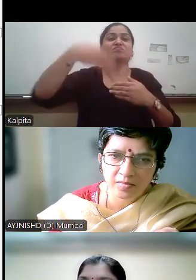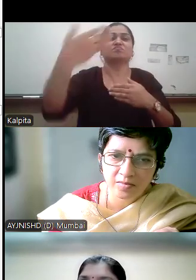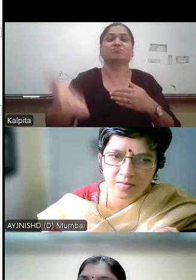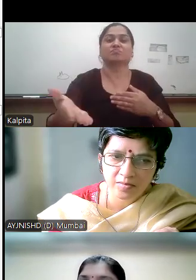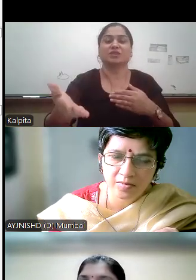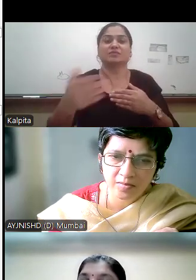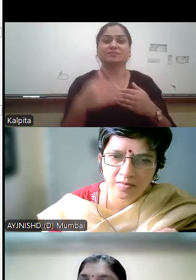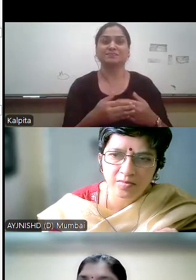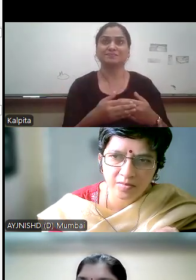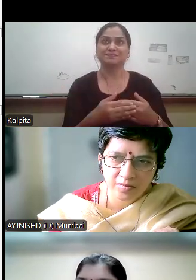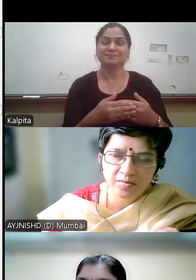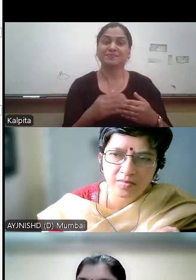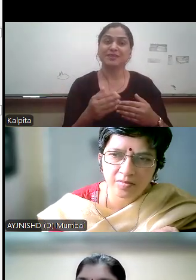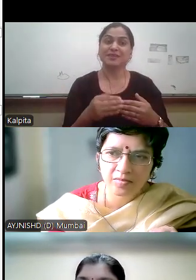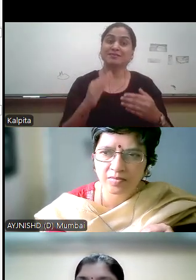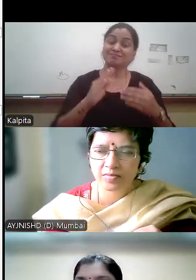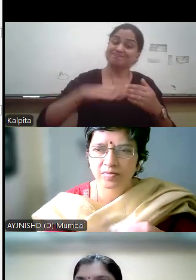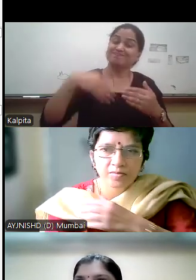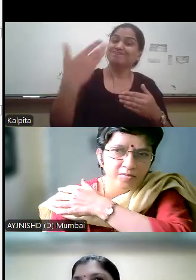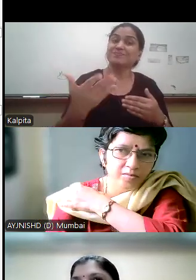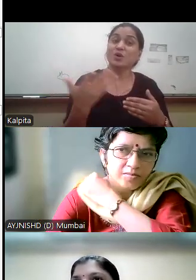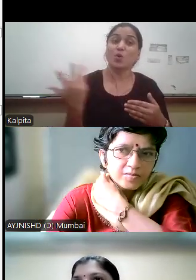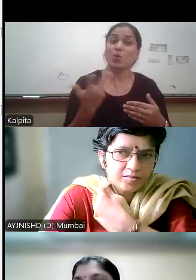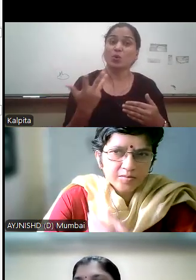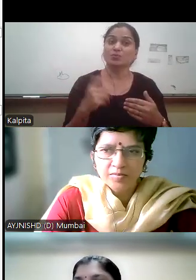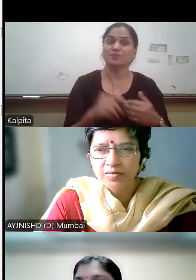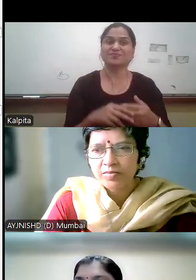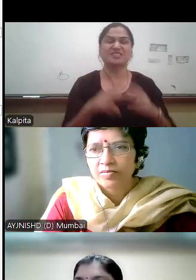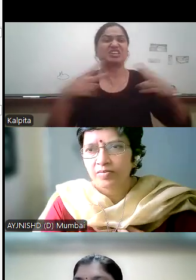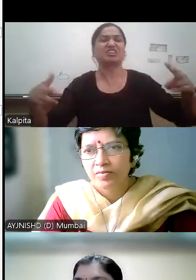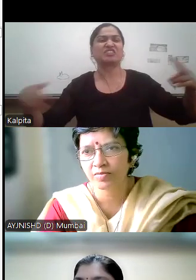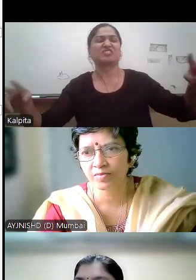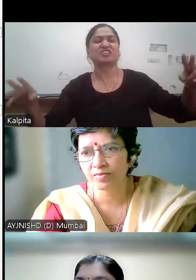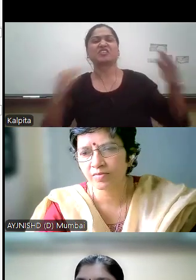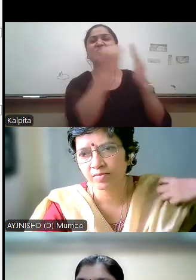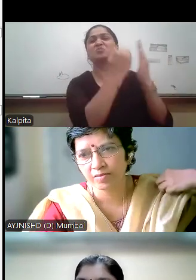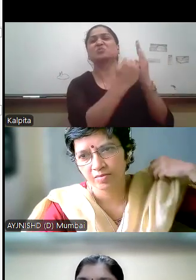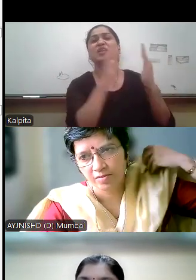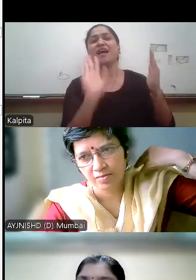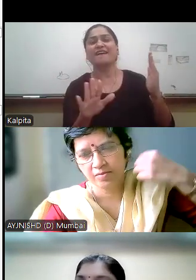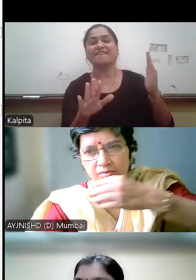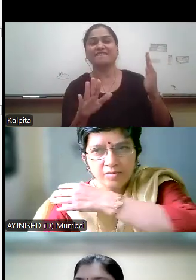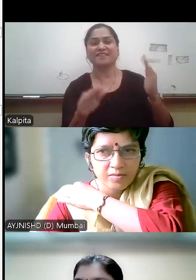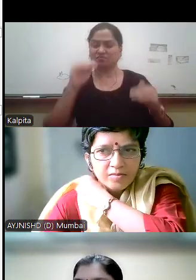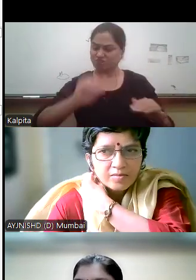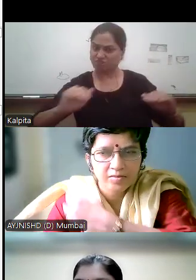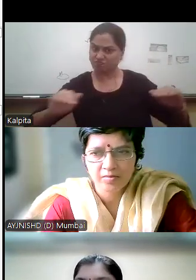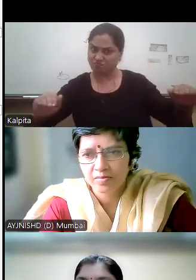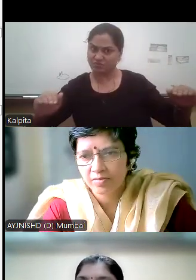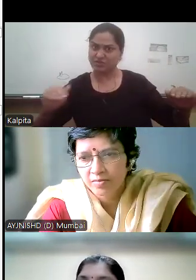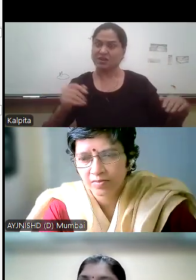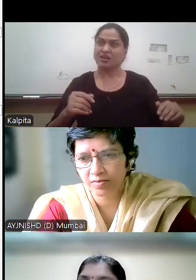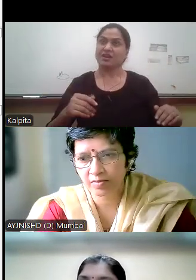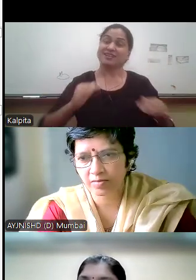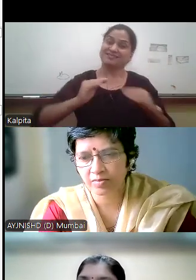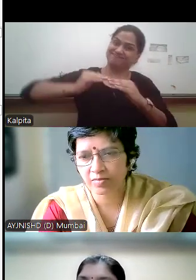later age. What are the pre-vocational skills? Because the parents want that the child should be financially independent and not dependent on them.